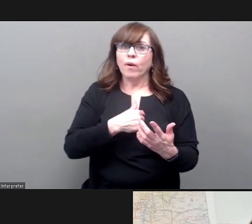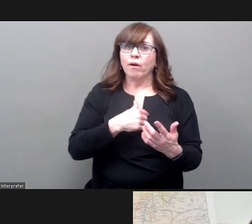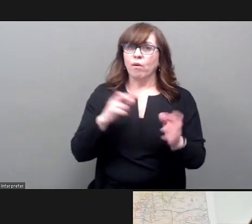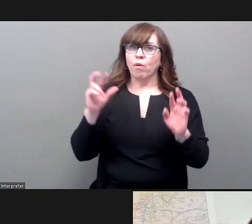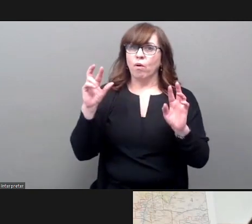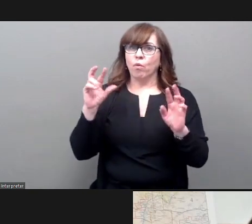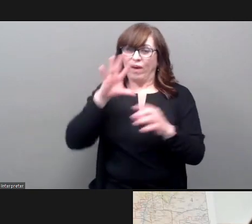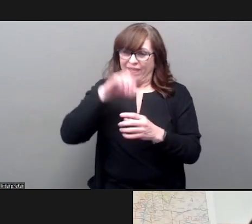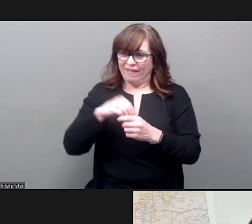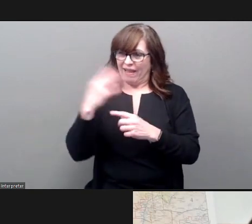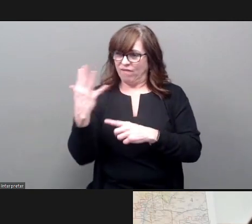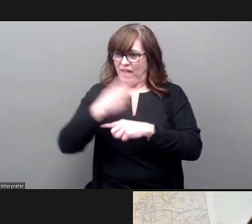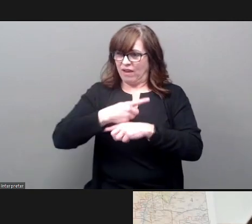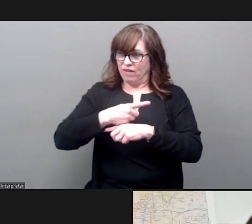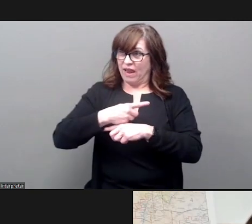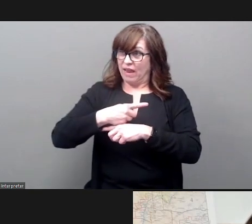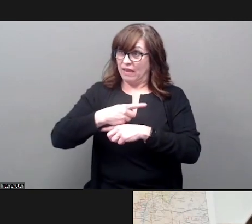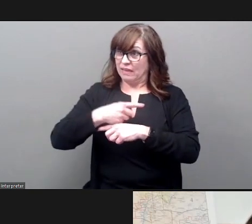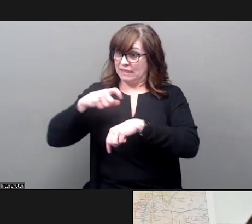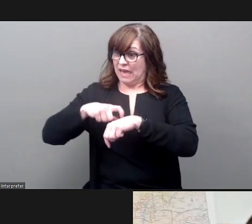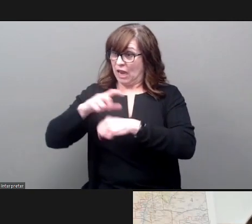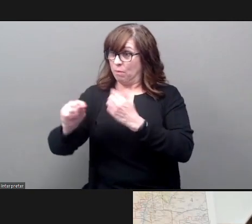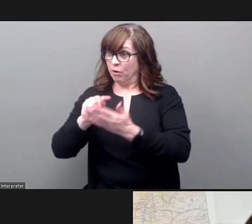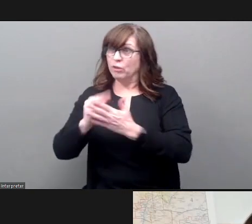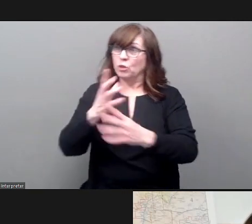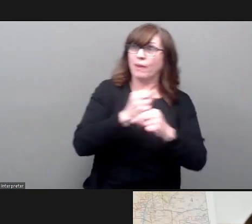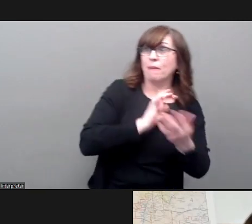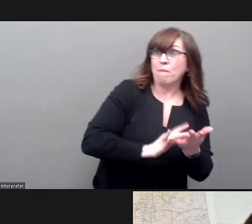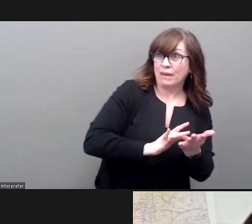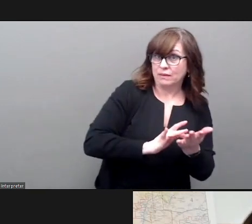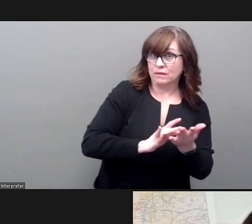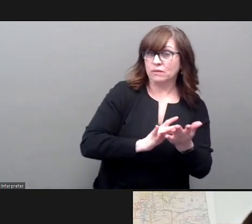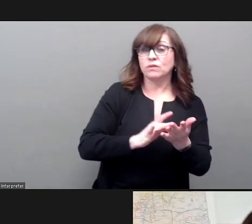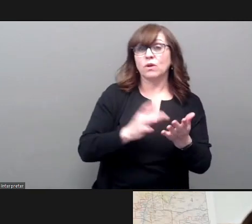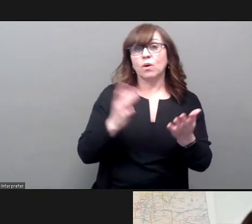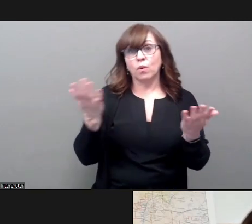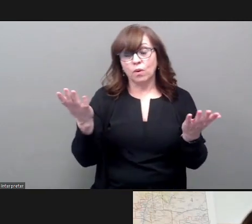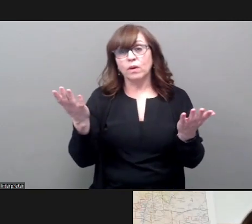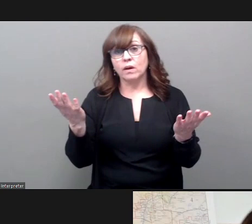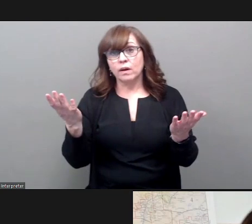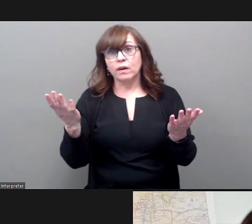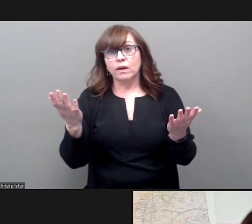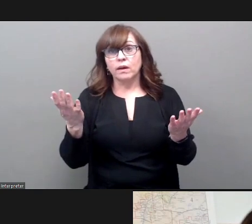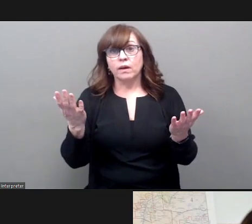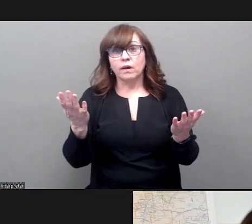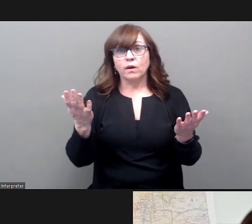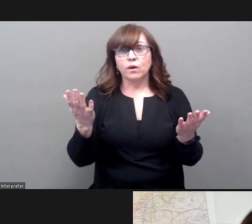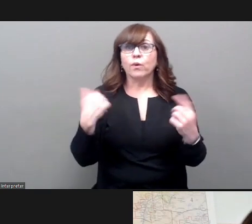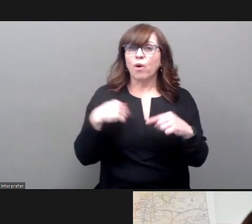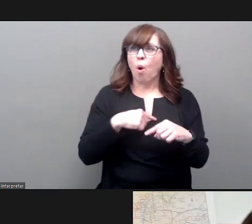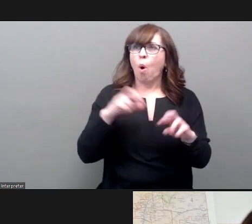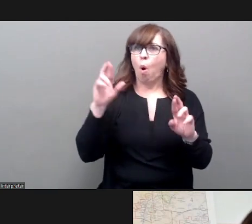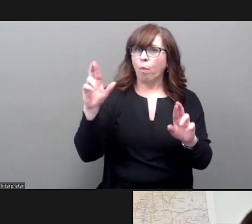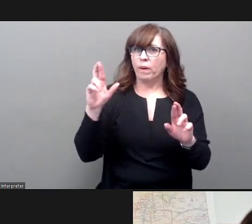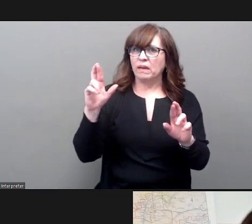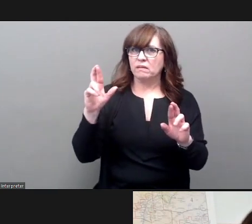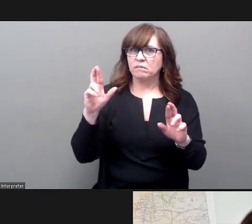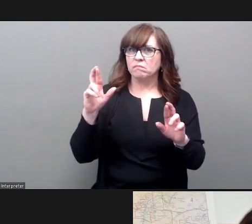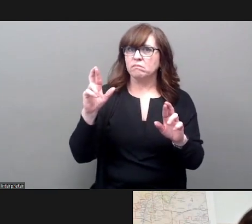we still have room in there if people get signed up for testing immediately when they get symptoms. Thank